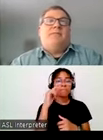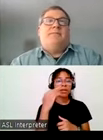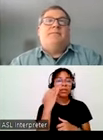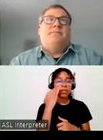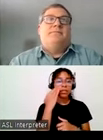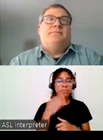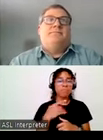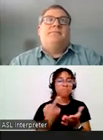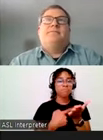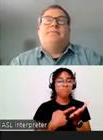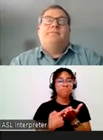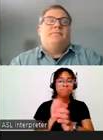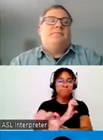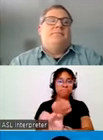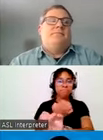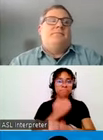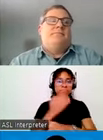assessment.